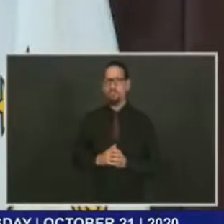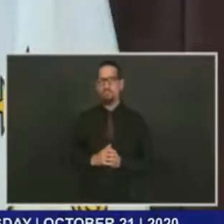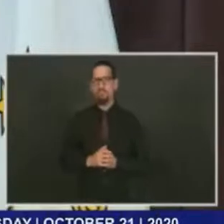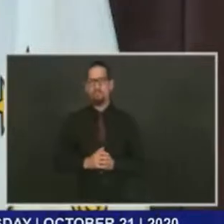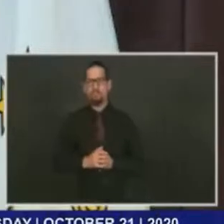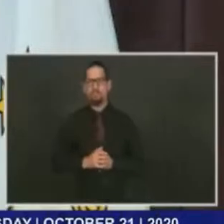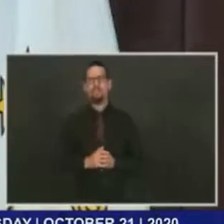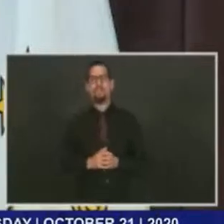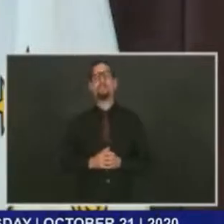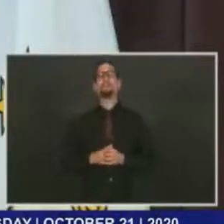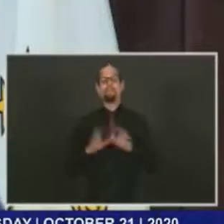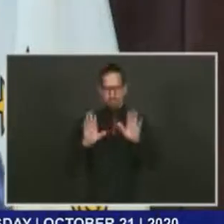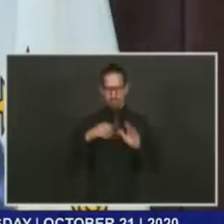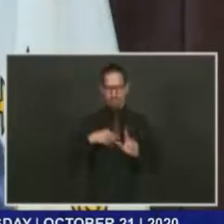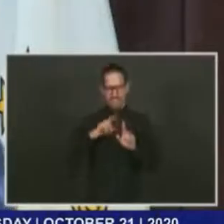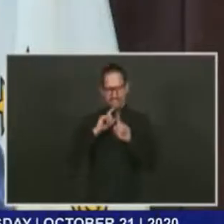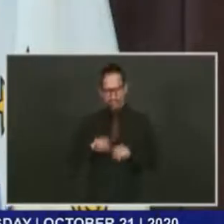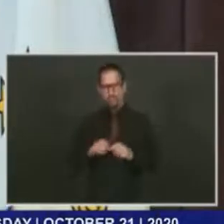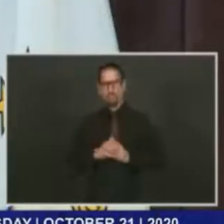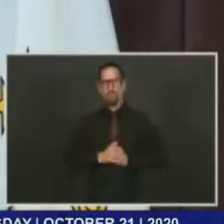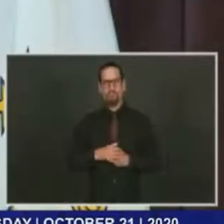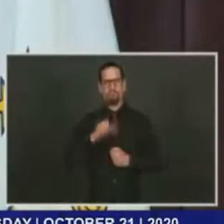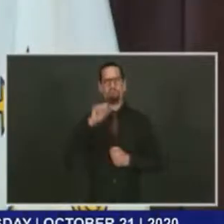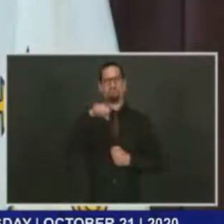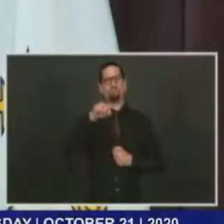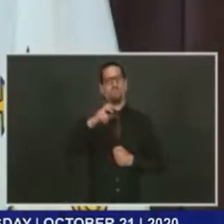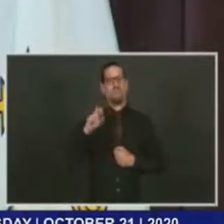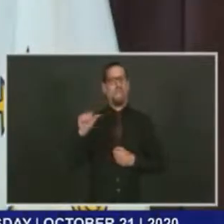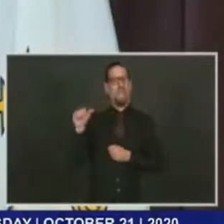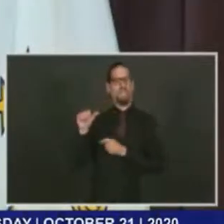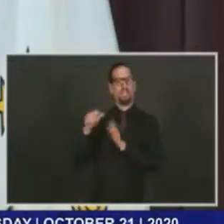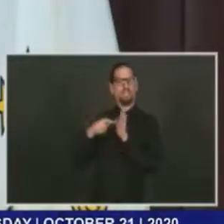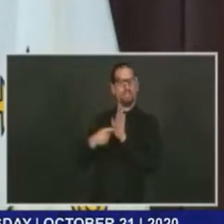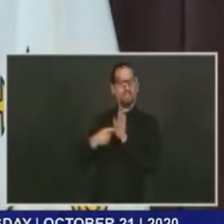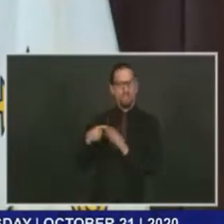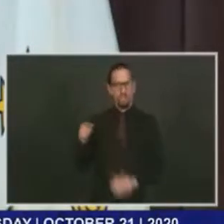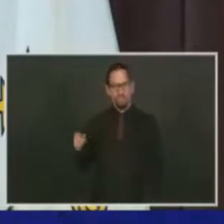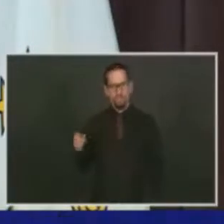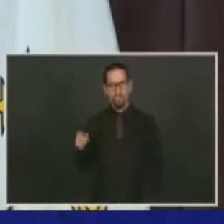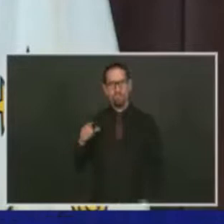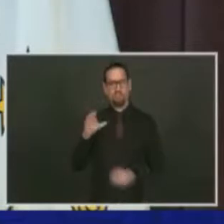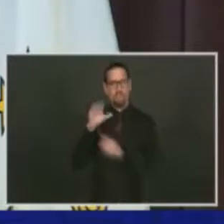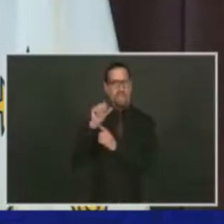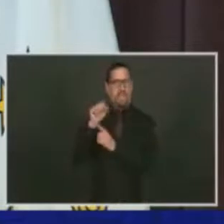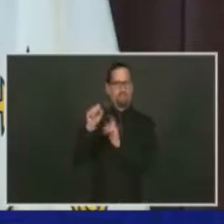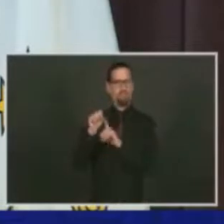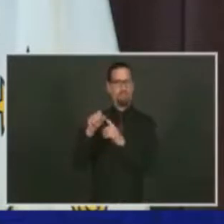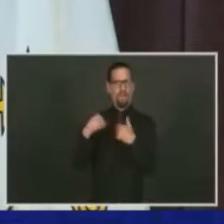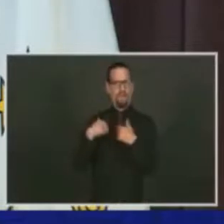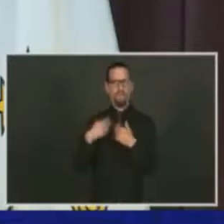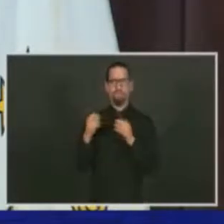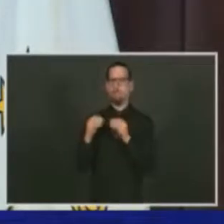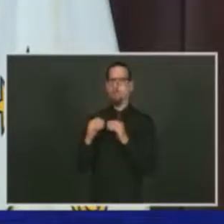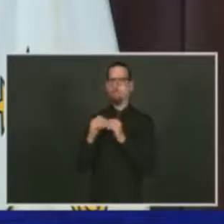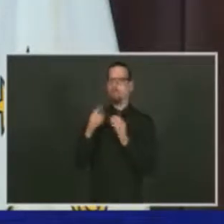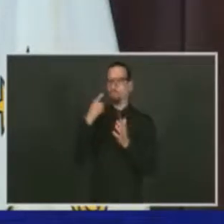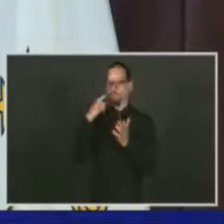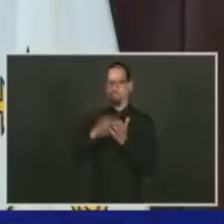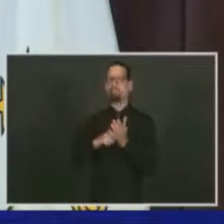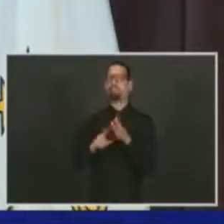Thank you for that. So asymptomatic cases are more prominent in our